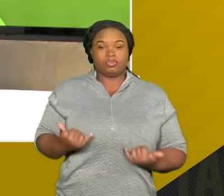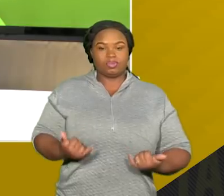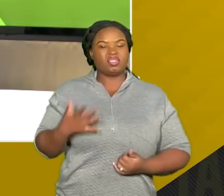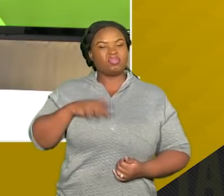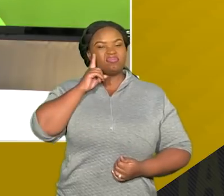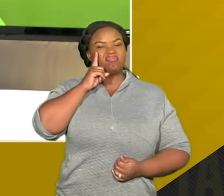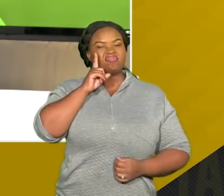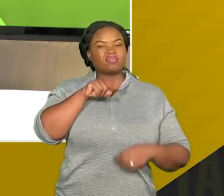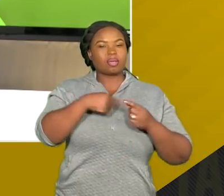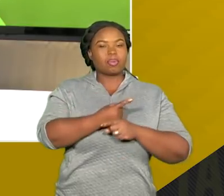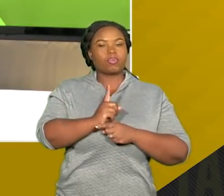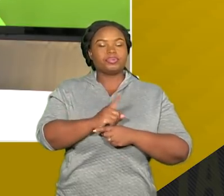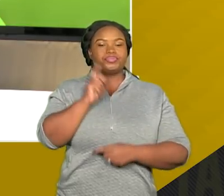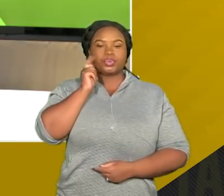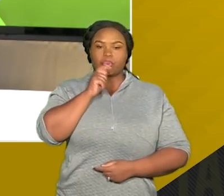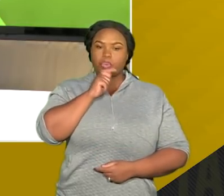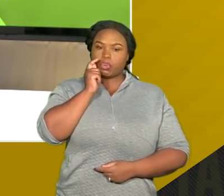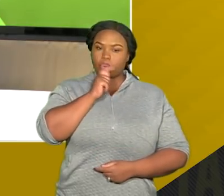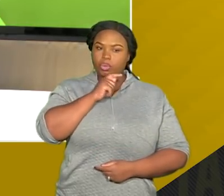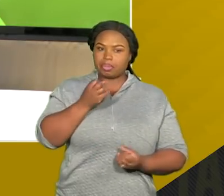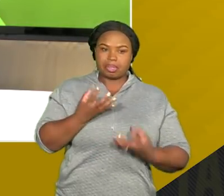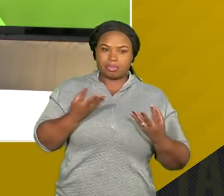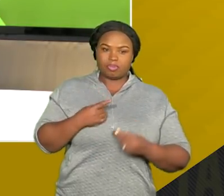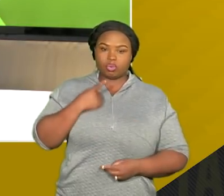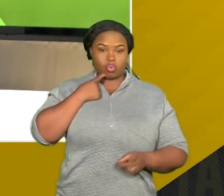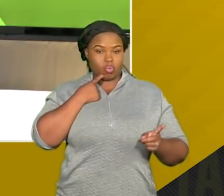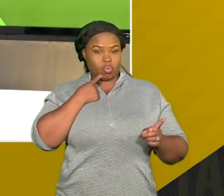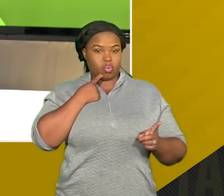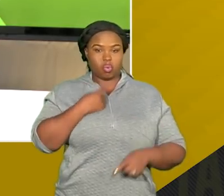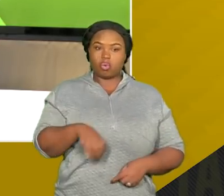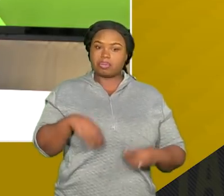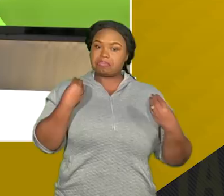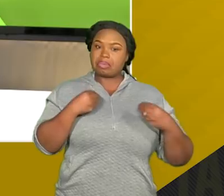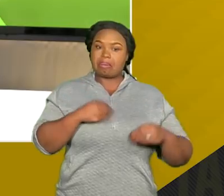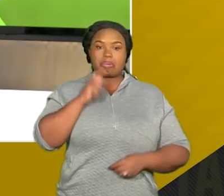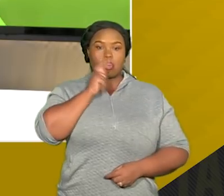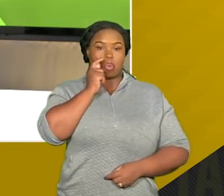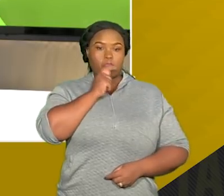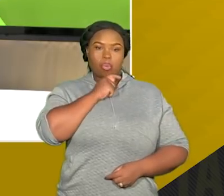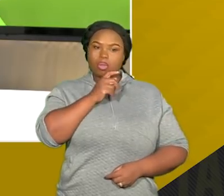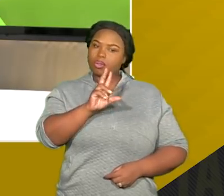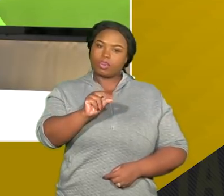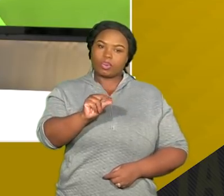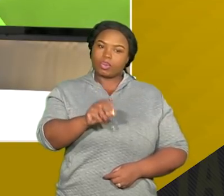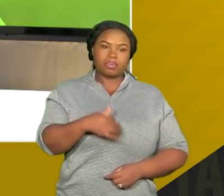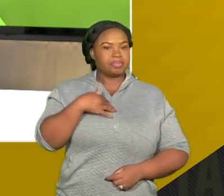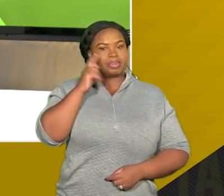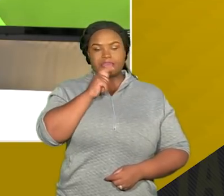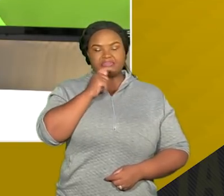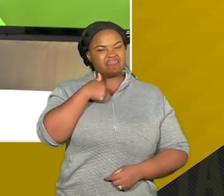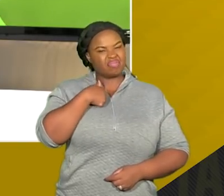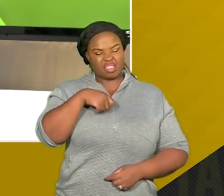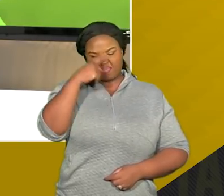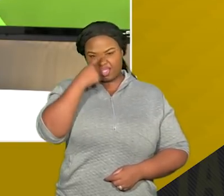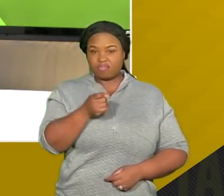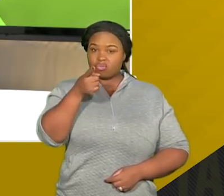ya buloi. Ka tsiba gore batho ba tla ge ba mpona ba forese sela wa Witchcraft sela o busy. But it's not like that, guys. Nabuloi, I believe, for if when